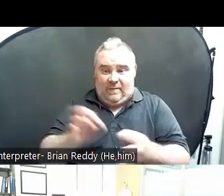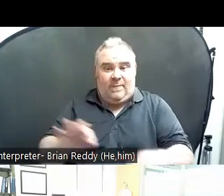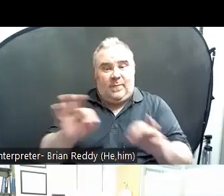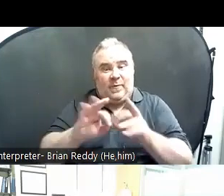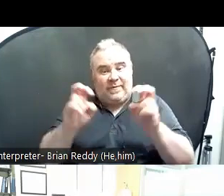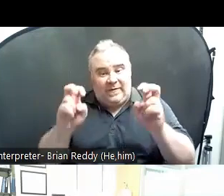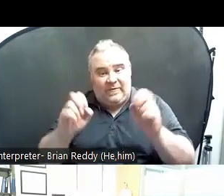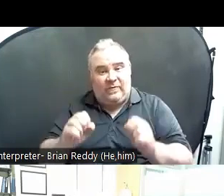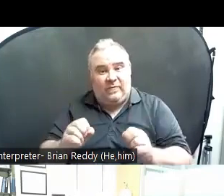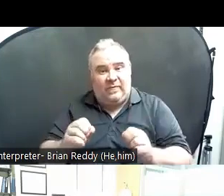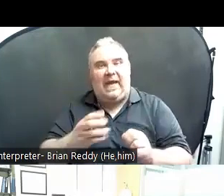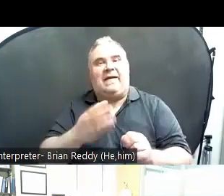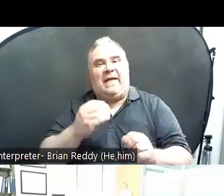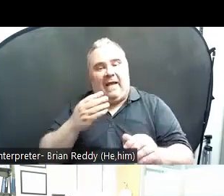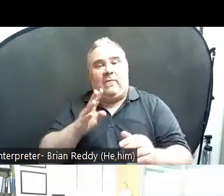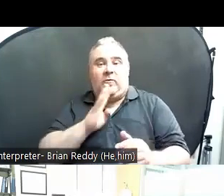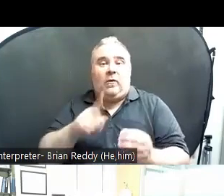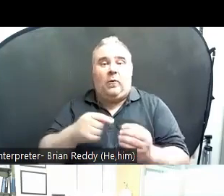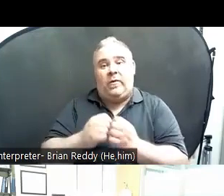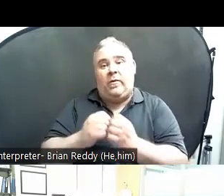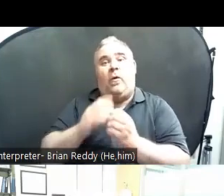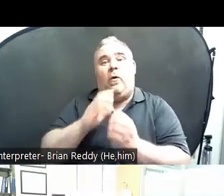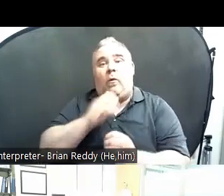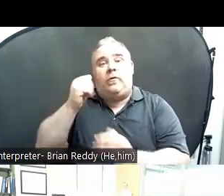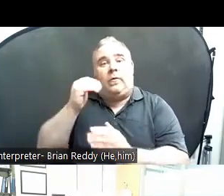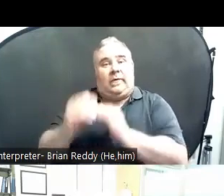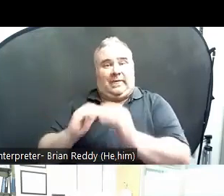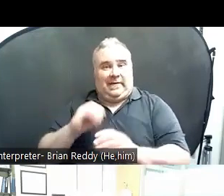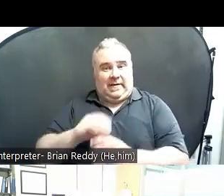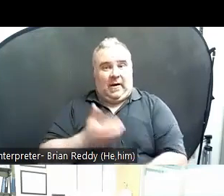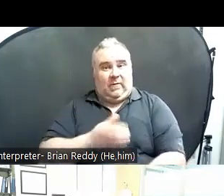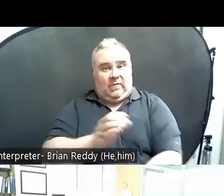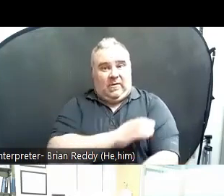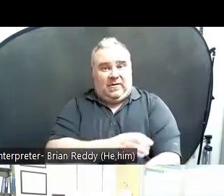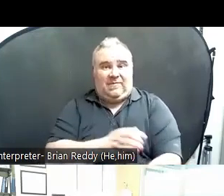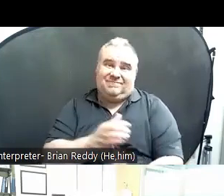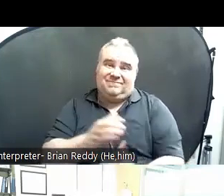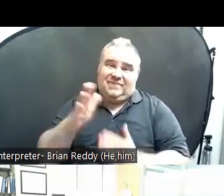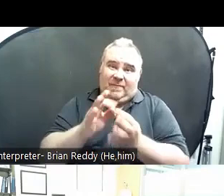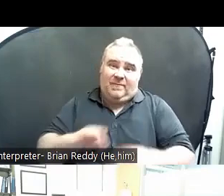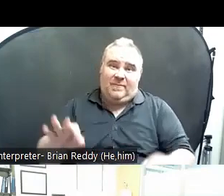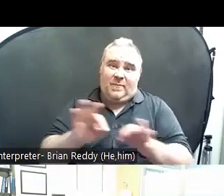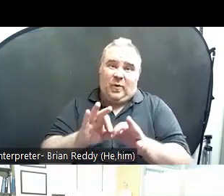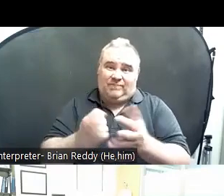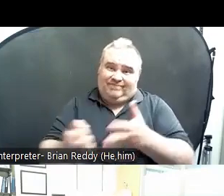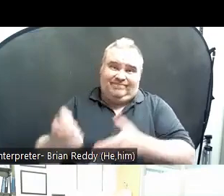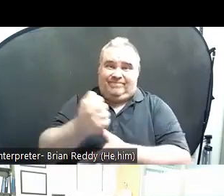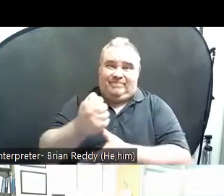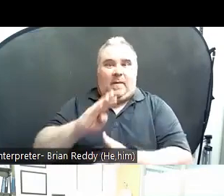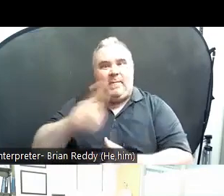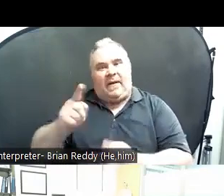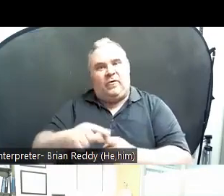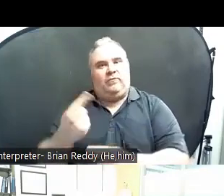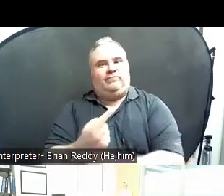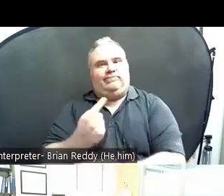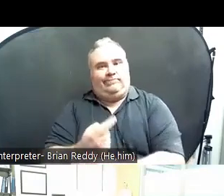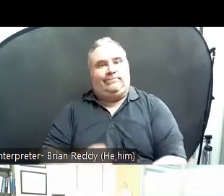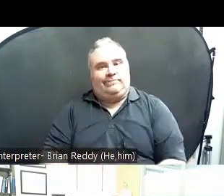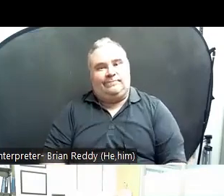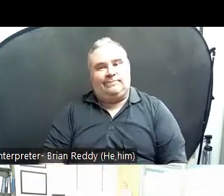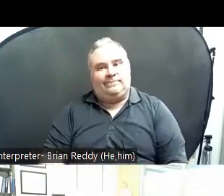talk to our older adults in clinic, that's one of the most important outcomes for them, is to return back to baseline